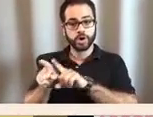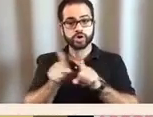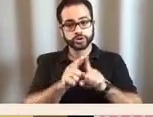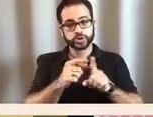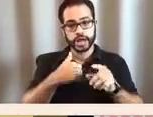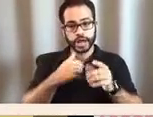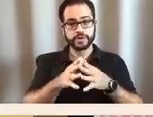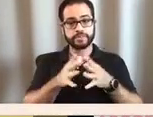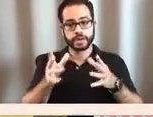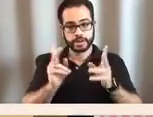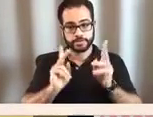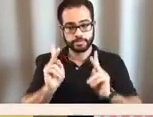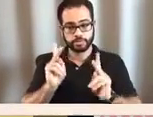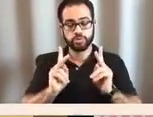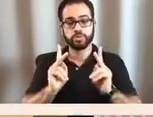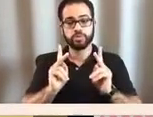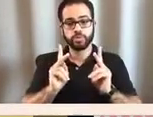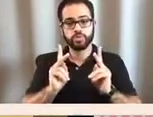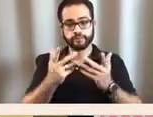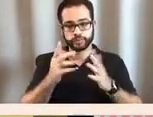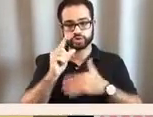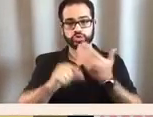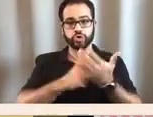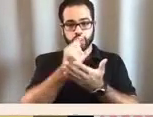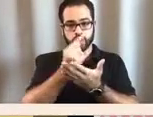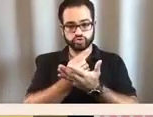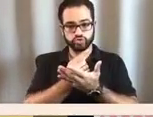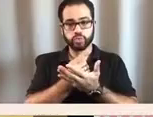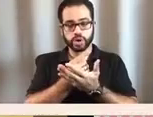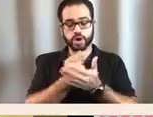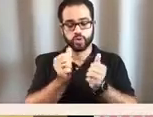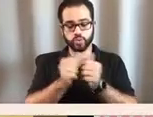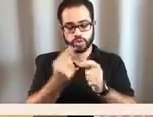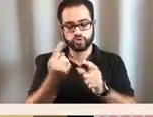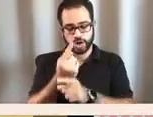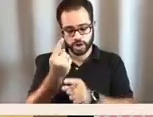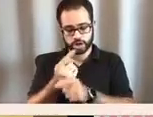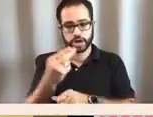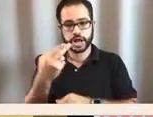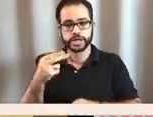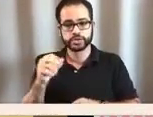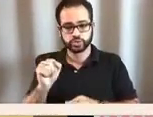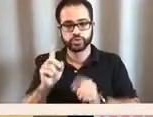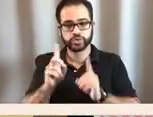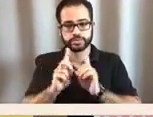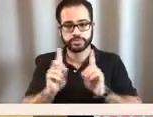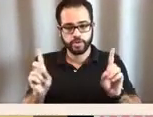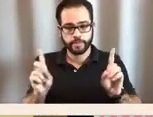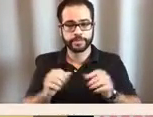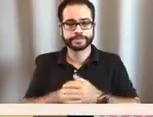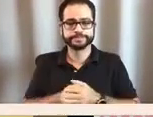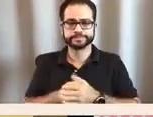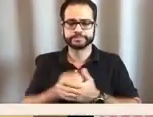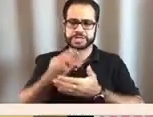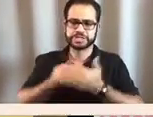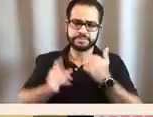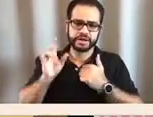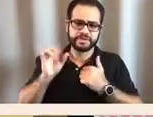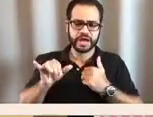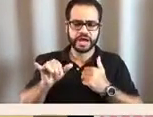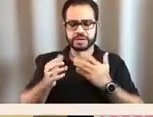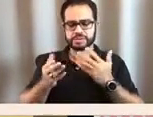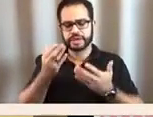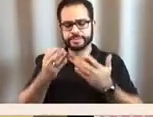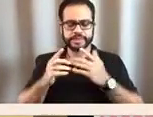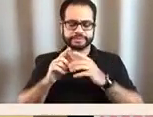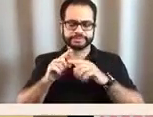number who's exited with a regular high school diploma. And some of that is based on how the law